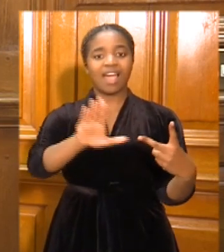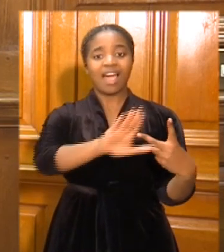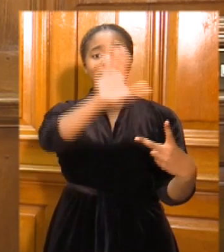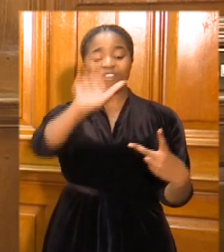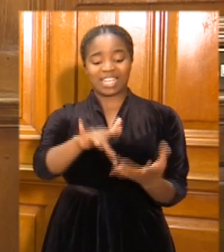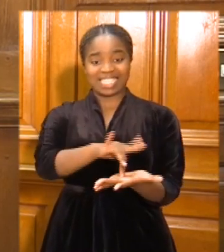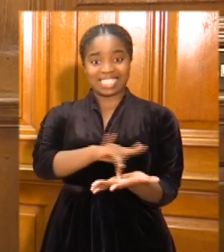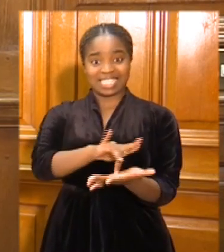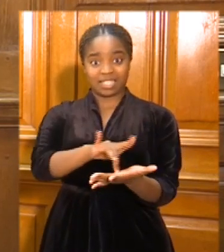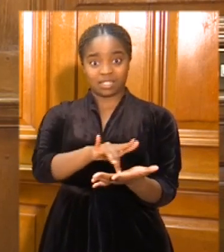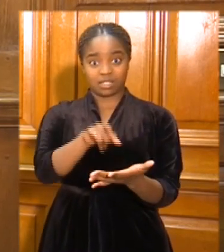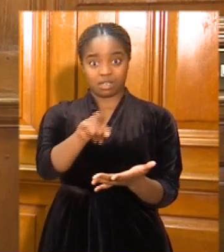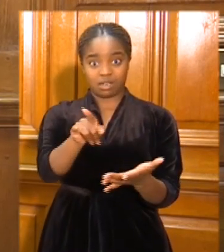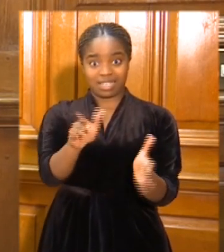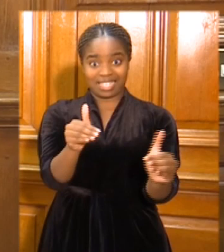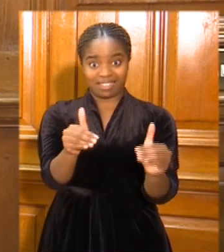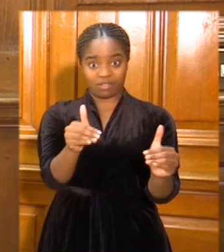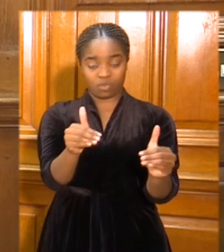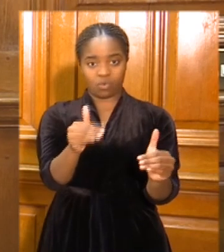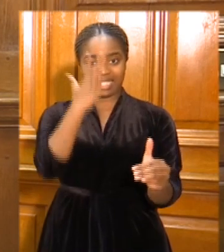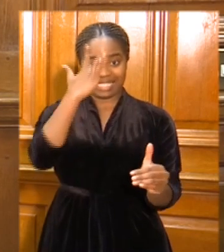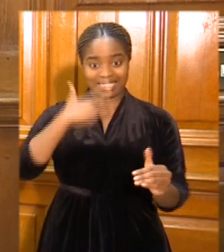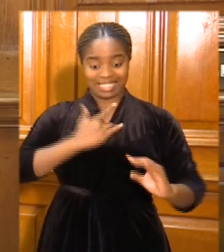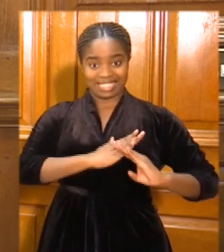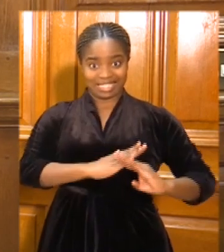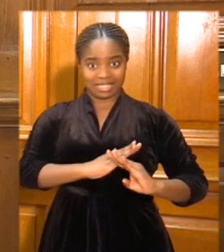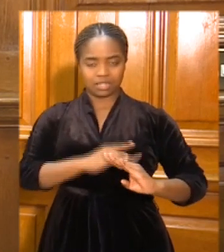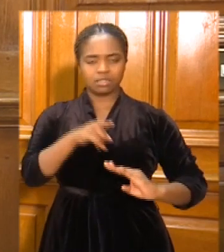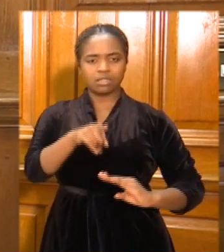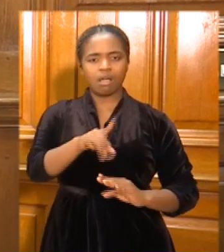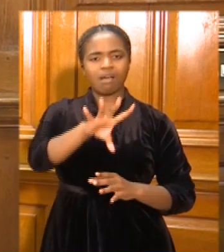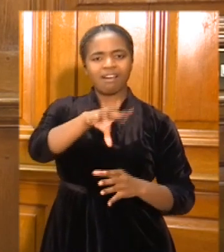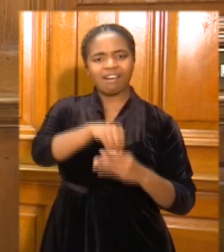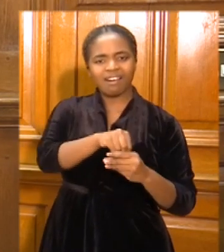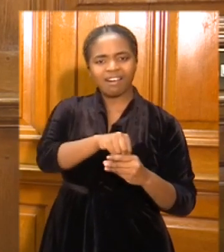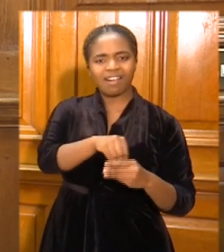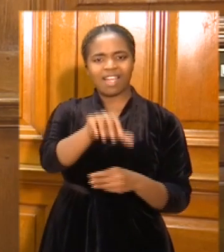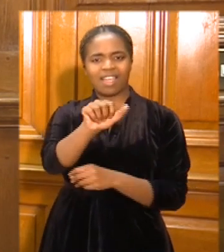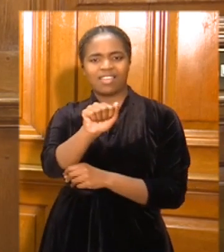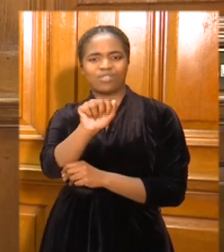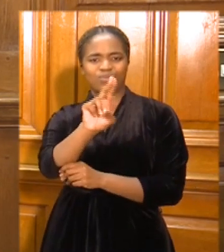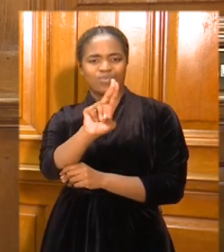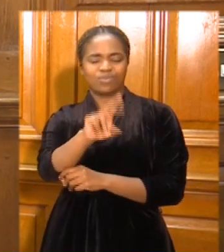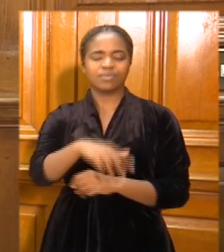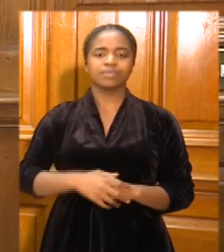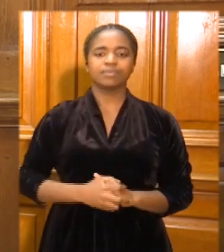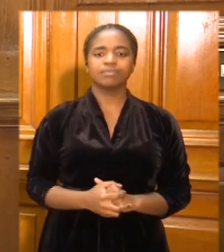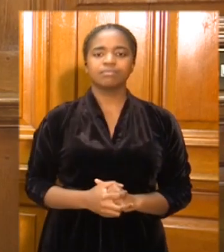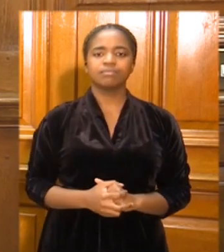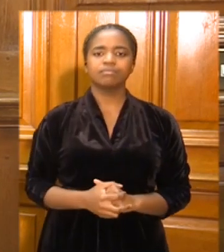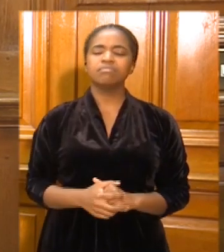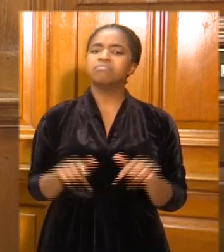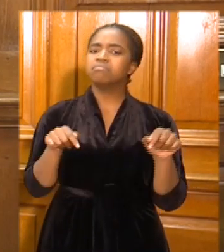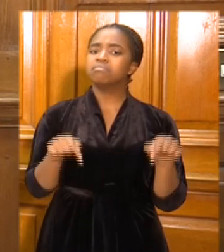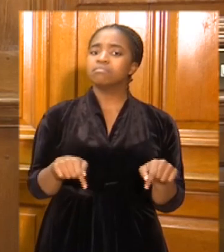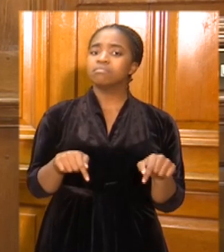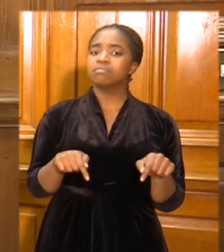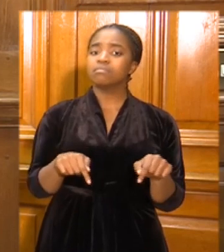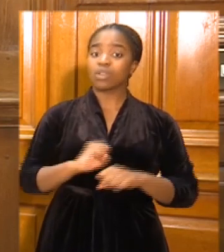Control and Prevention, which is part of the African Union. As we are dealing with a pandemic